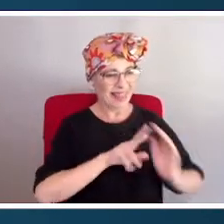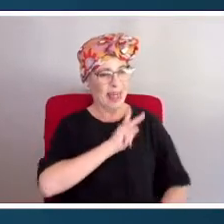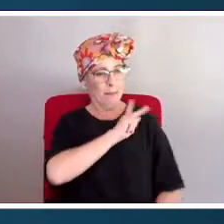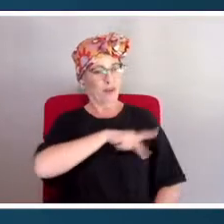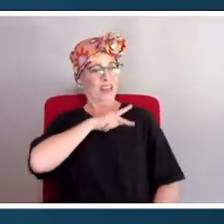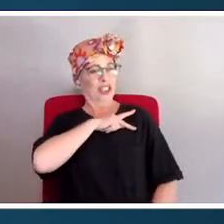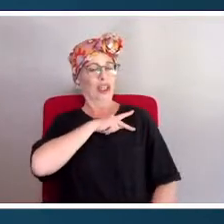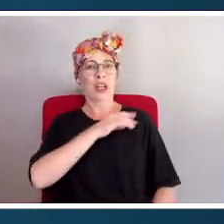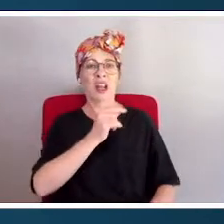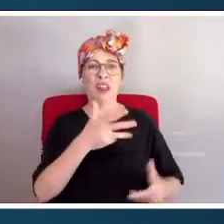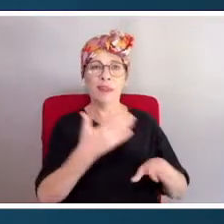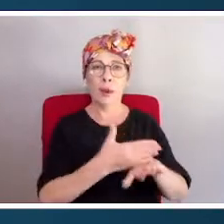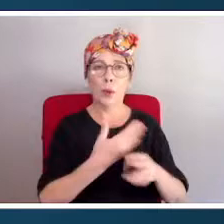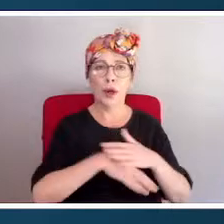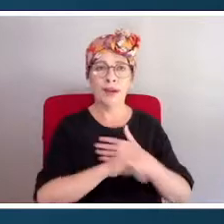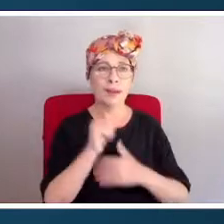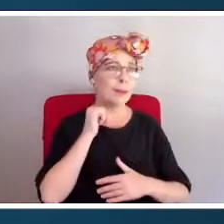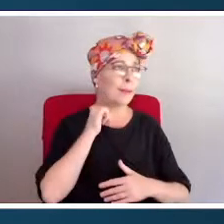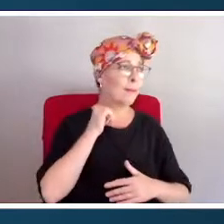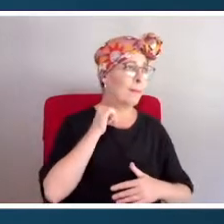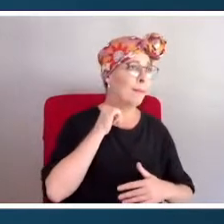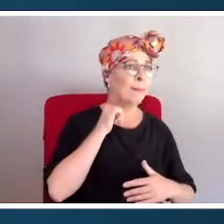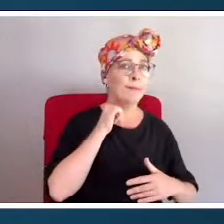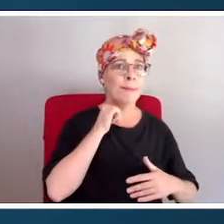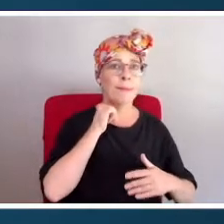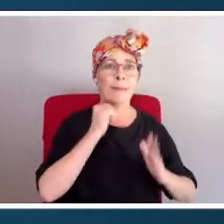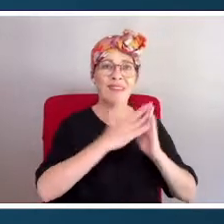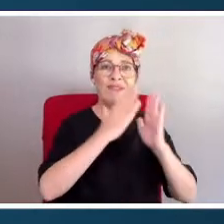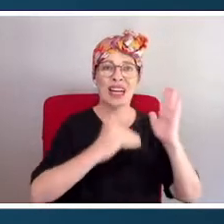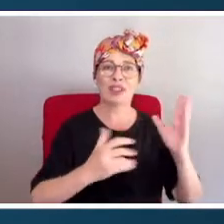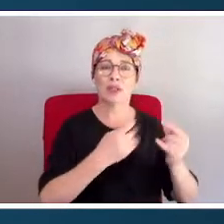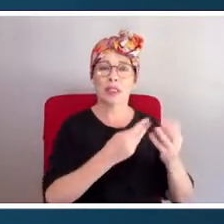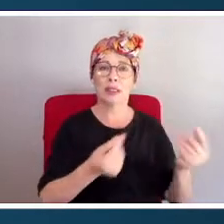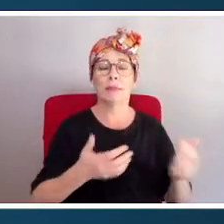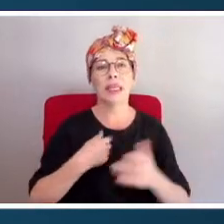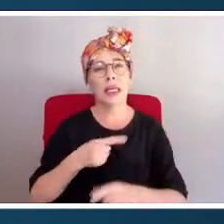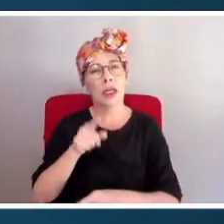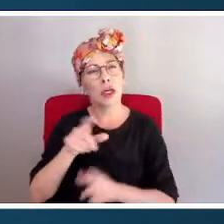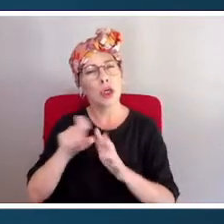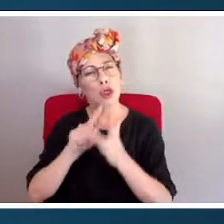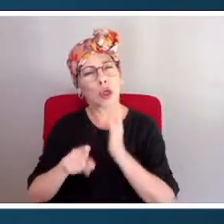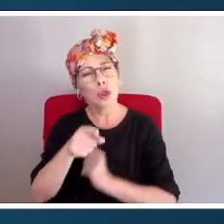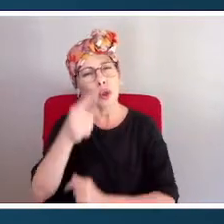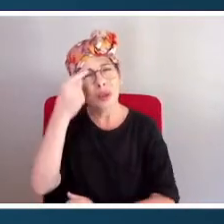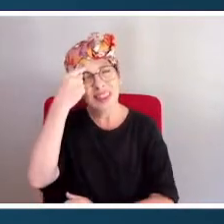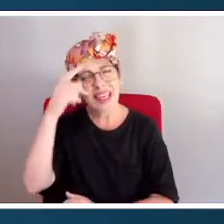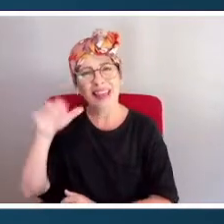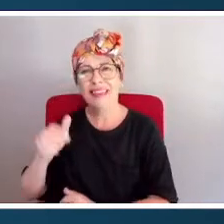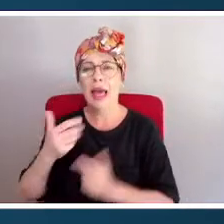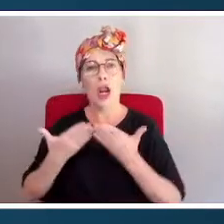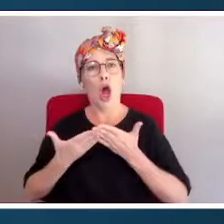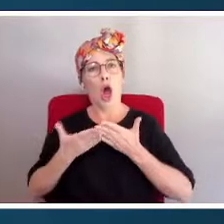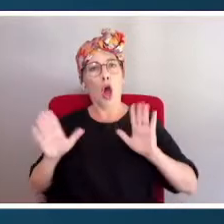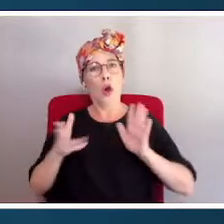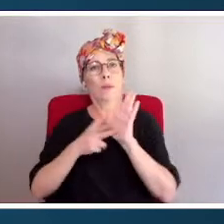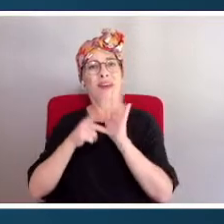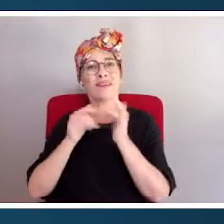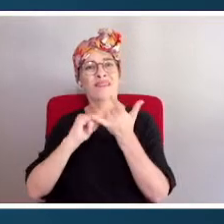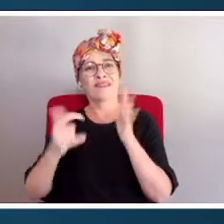think that by having an open visa program, you're only encouraging the brain